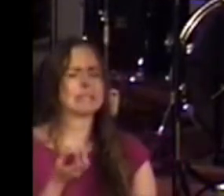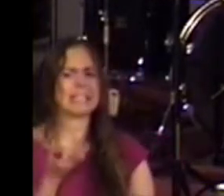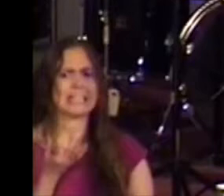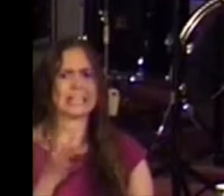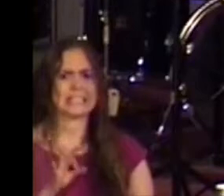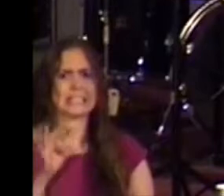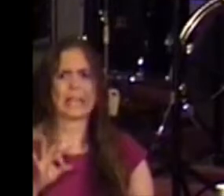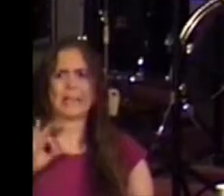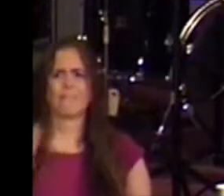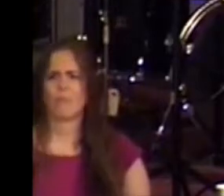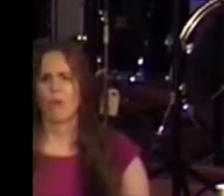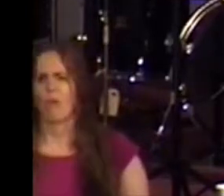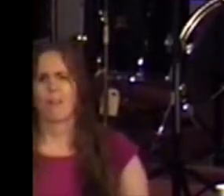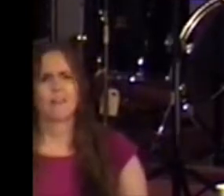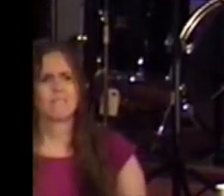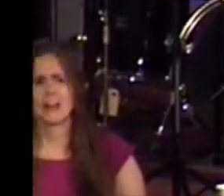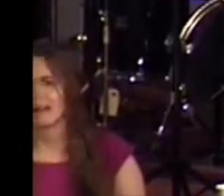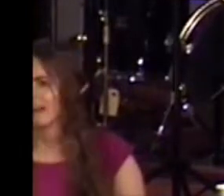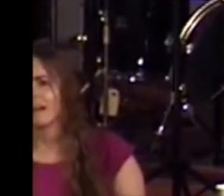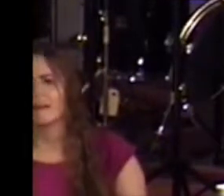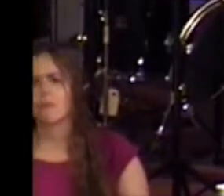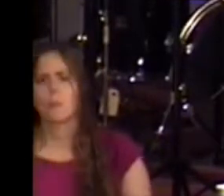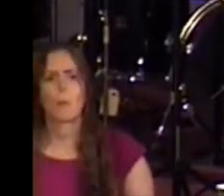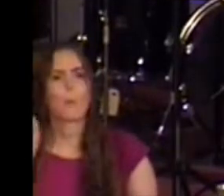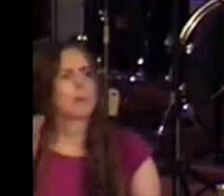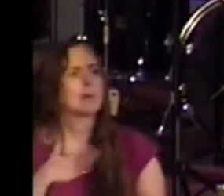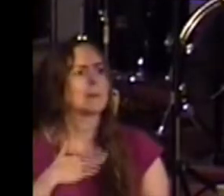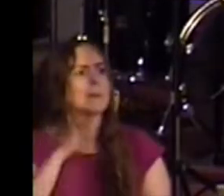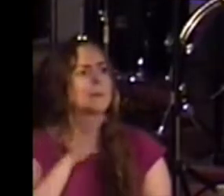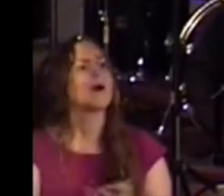1994, 95. Where's my wife? I can't see her. Was that right?